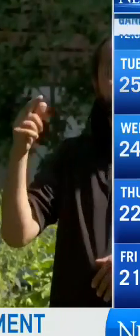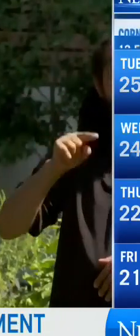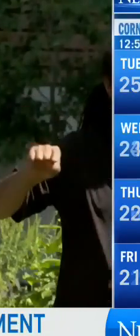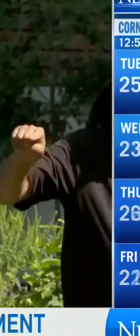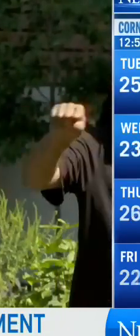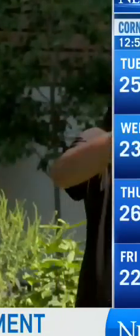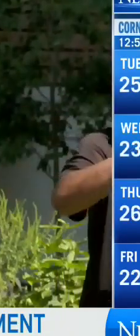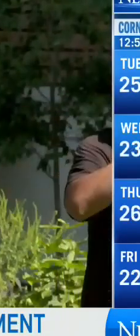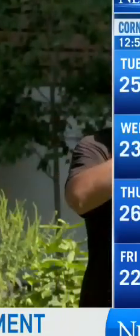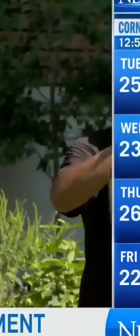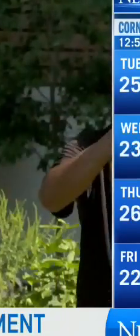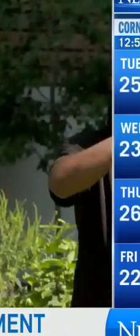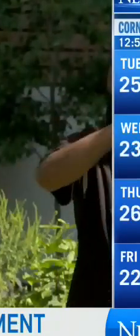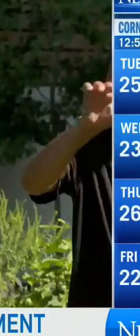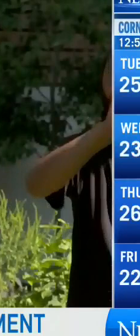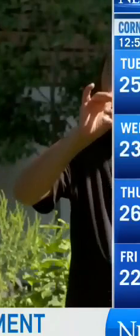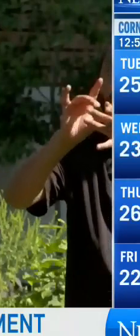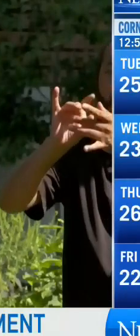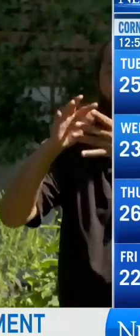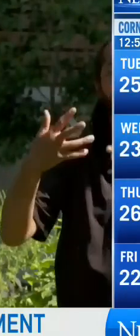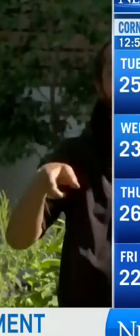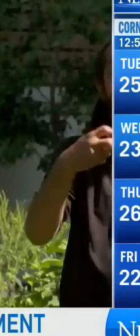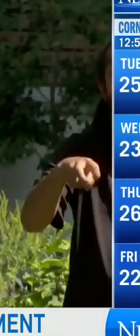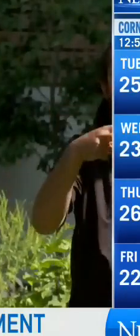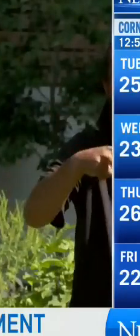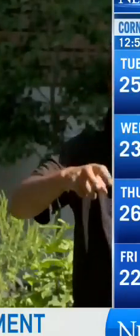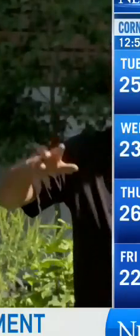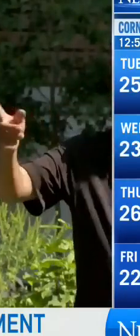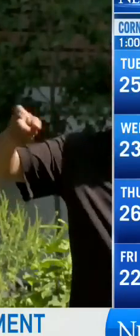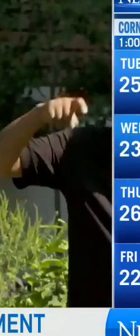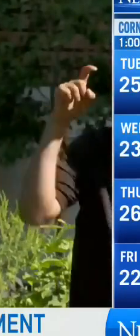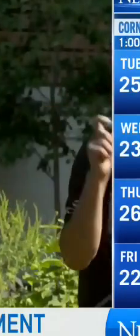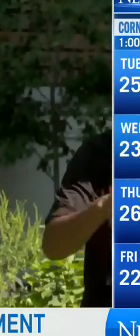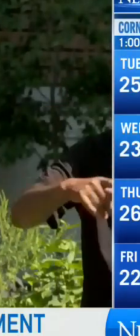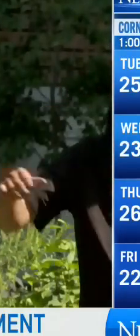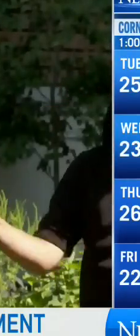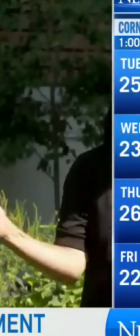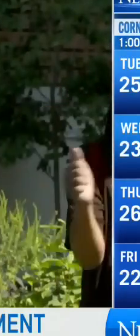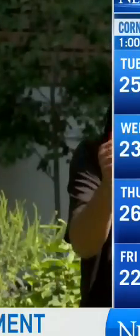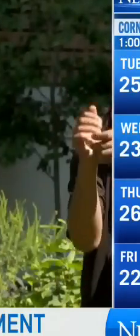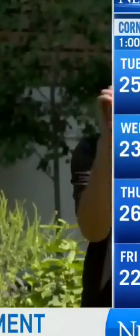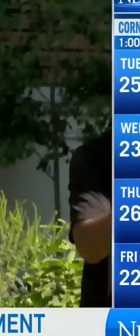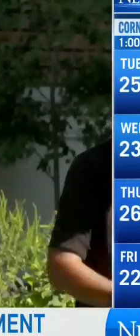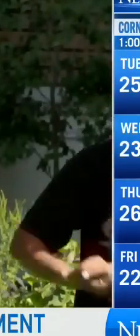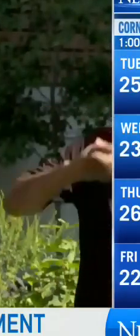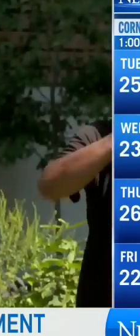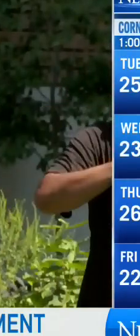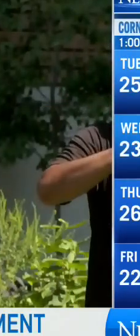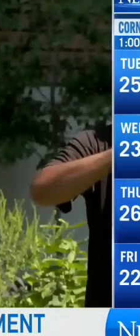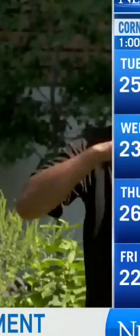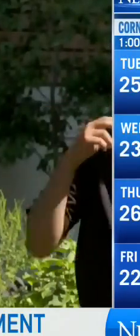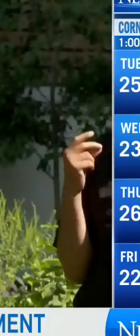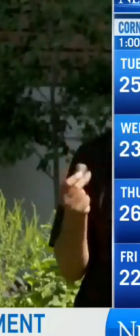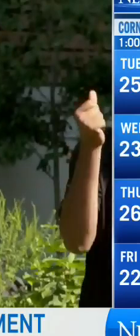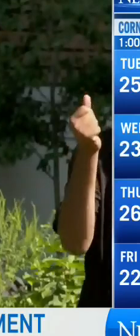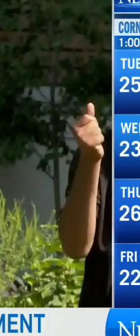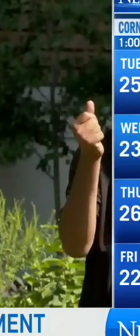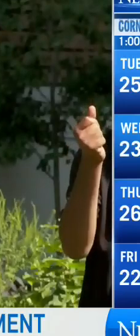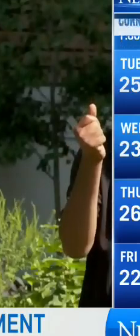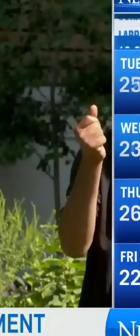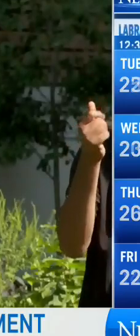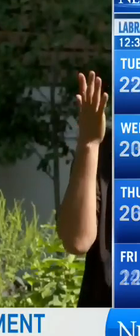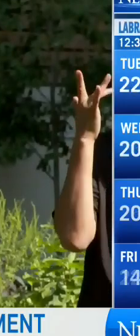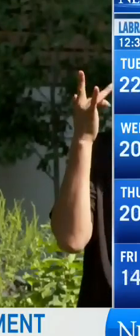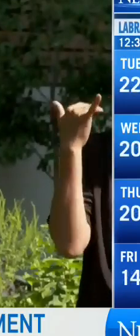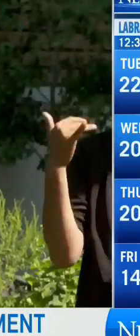work. Let's get to work together, cooperatively and collaboratively, to do this as quickly as possible, because it is that